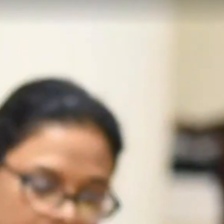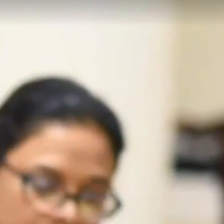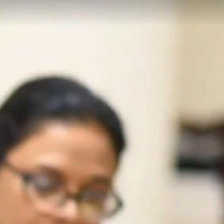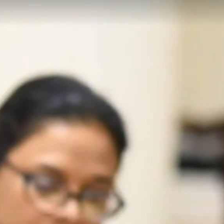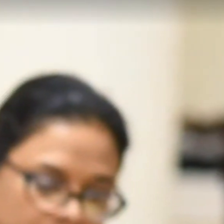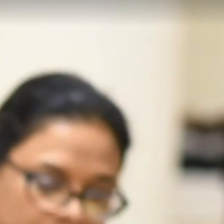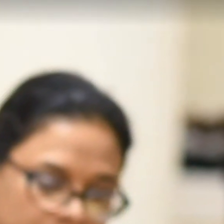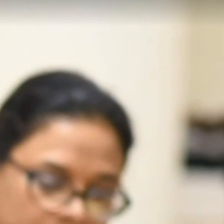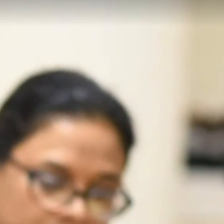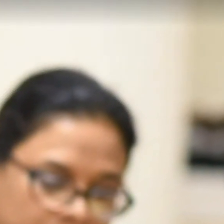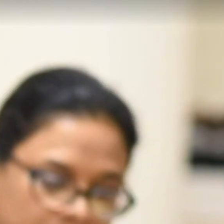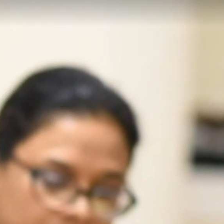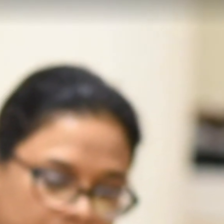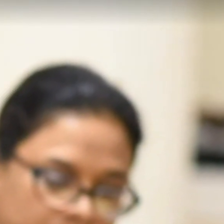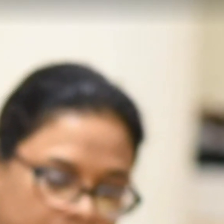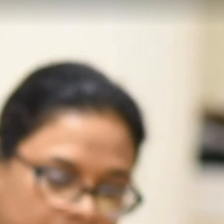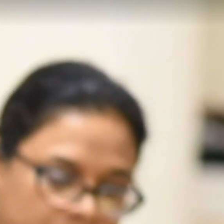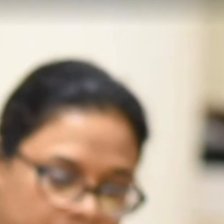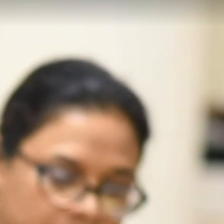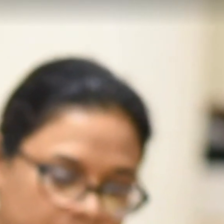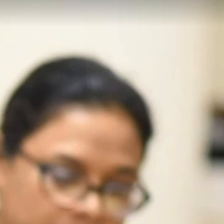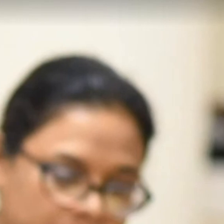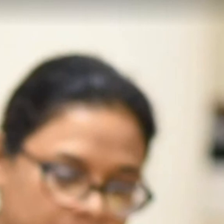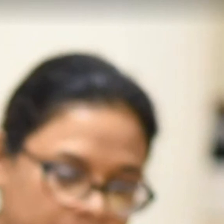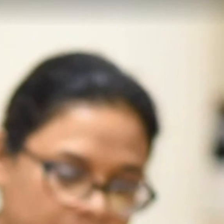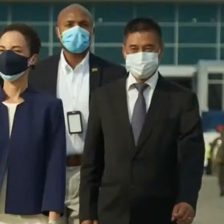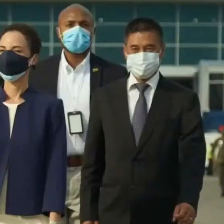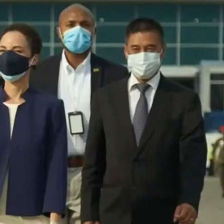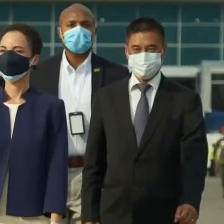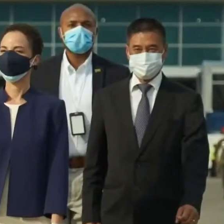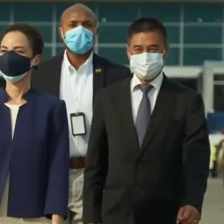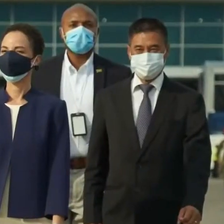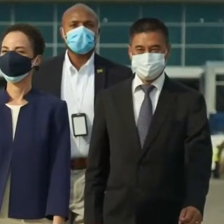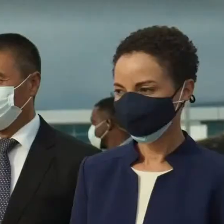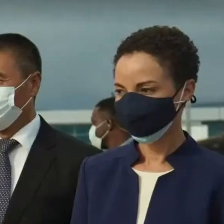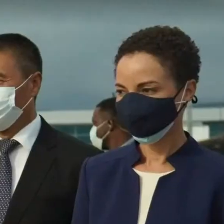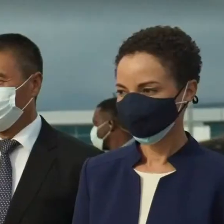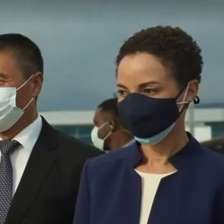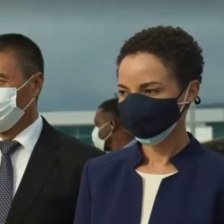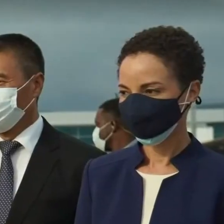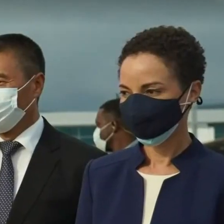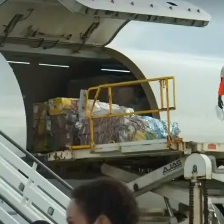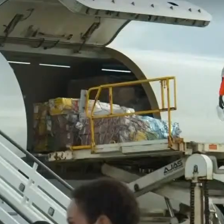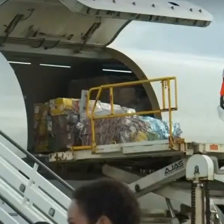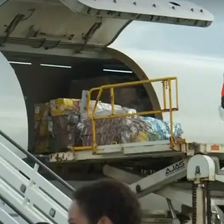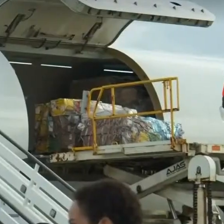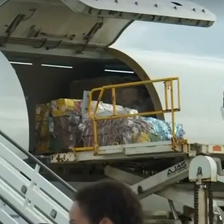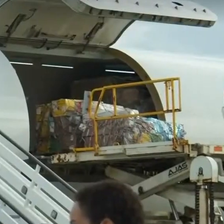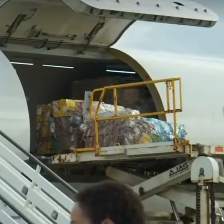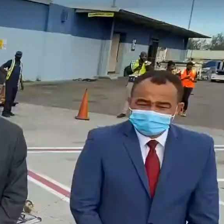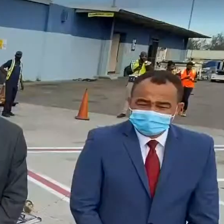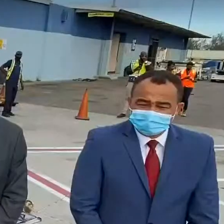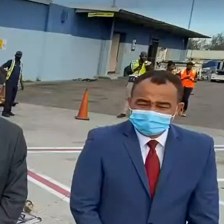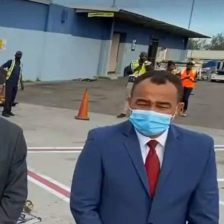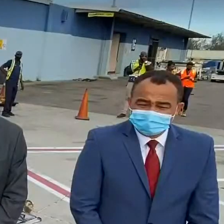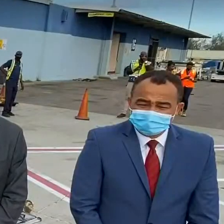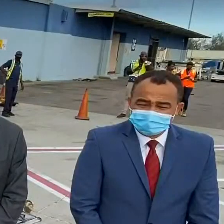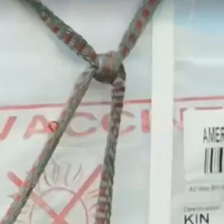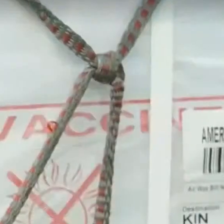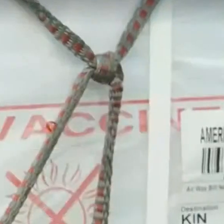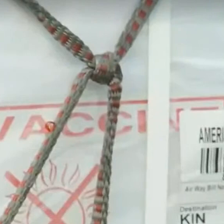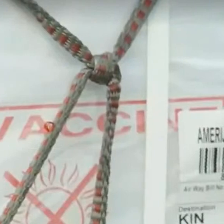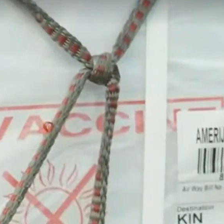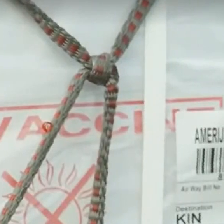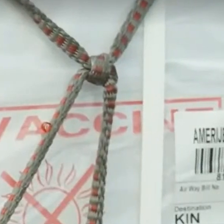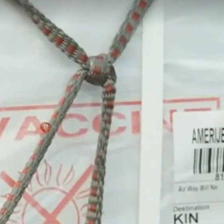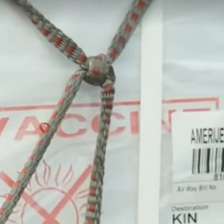March 10th, 2020 was a day COVID-19 turned our lives upside down. But thankfully, March 10th, 2021 was a